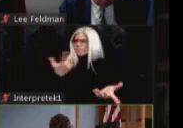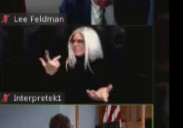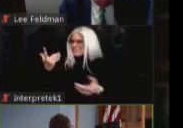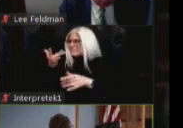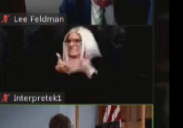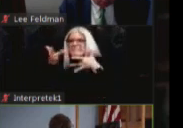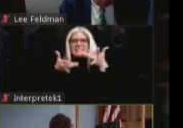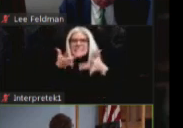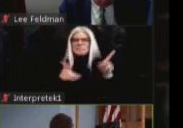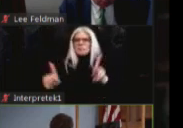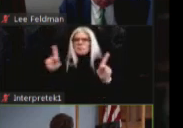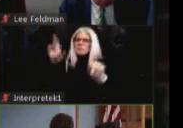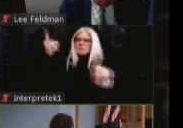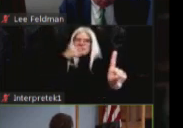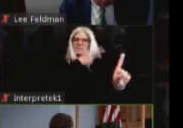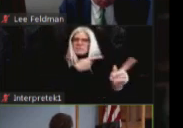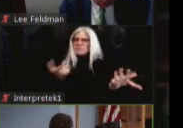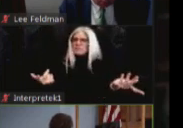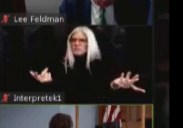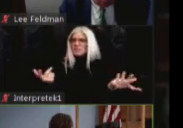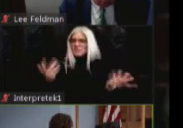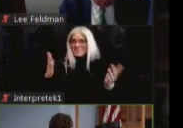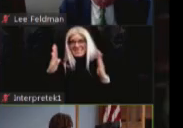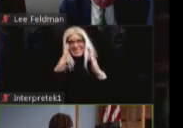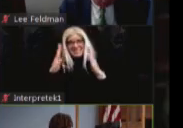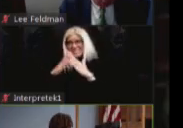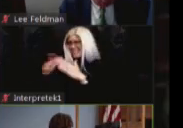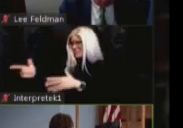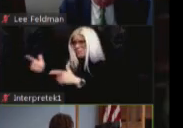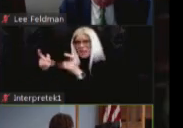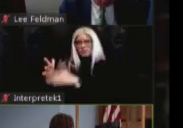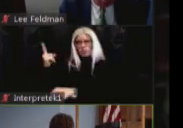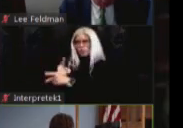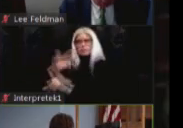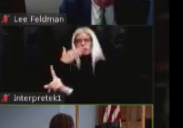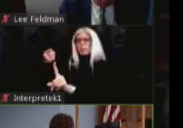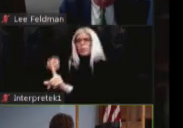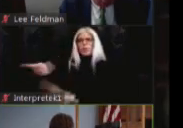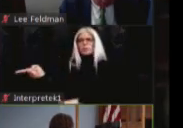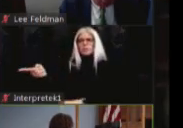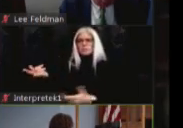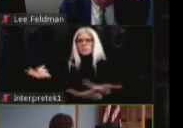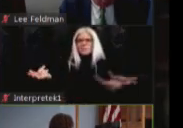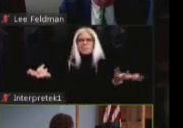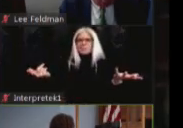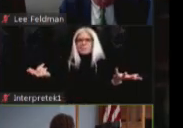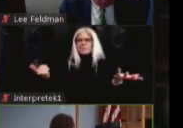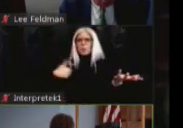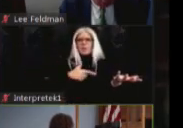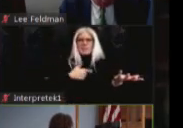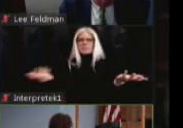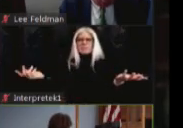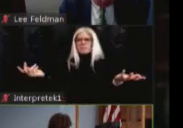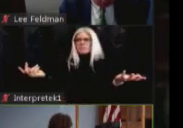And the city manager brought up a great point with the messaging. You know, we shied away from that. We're